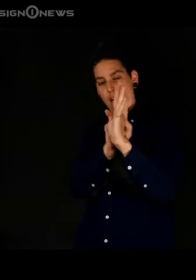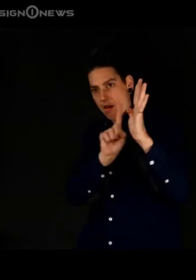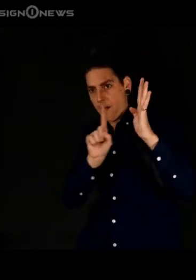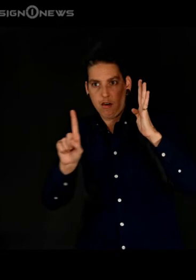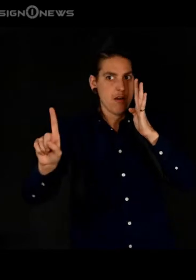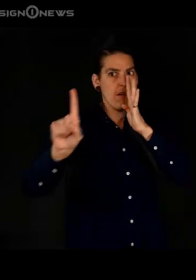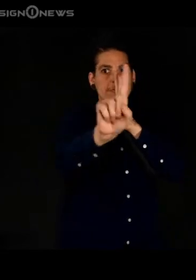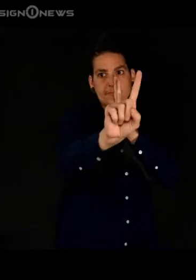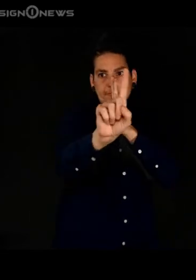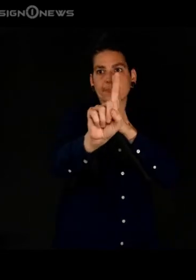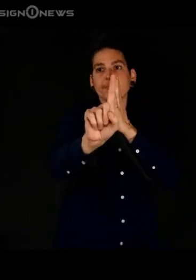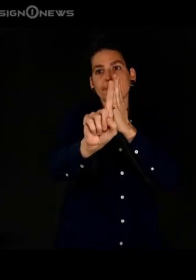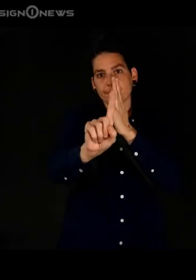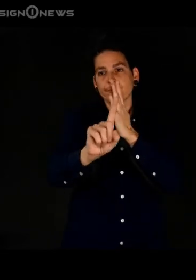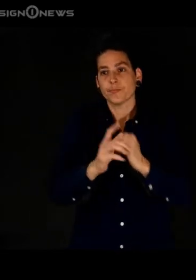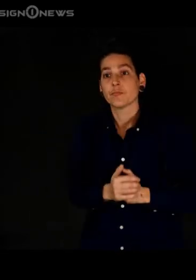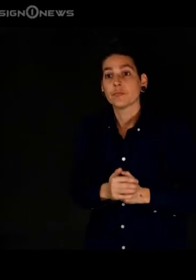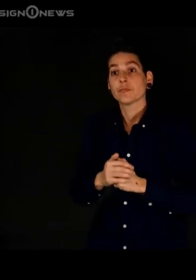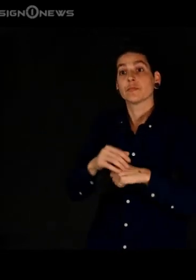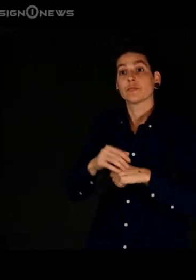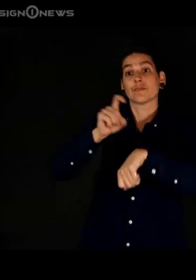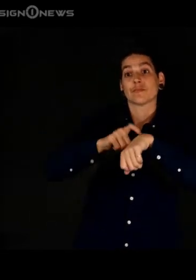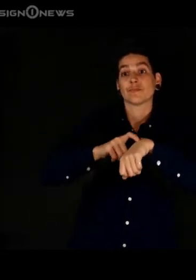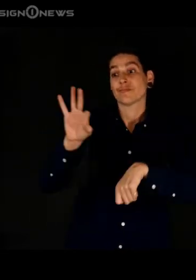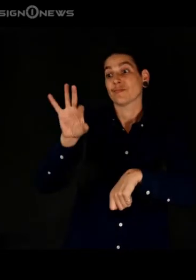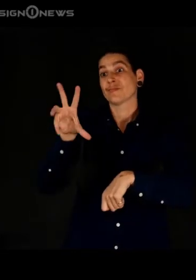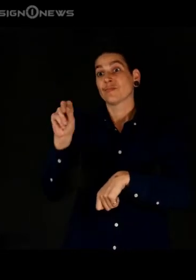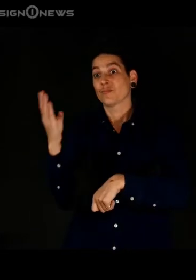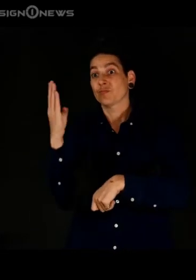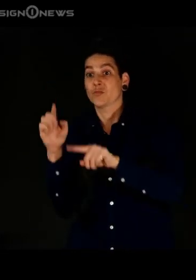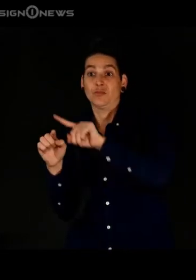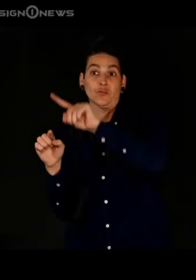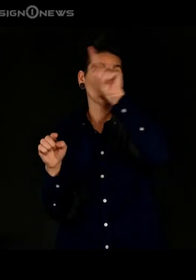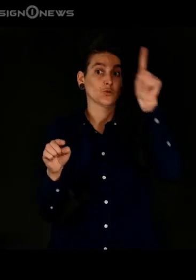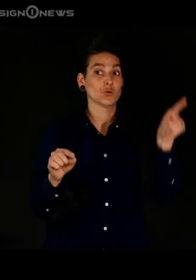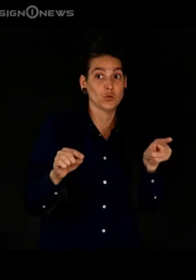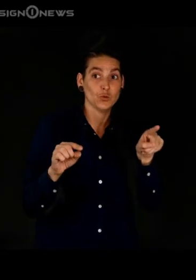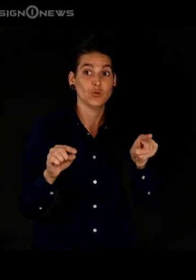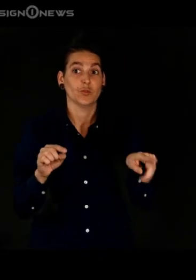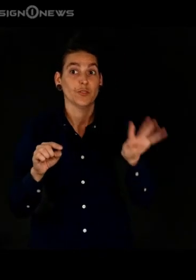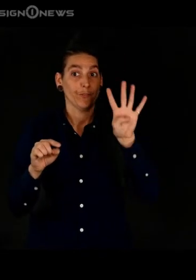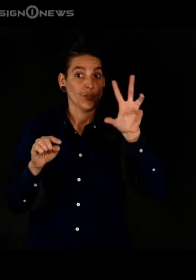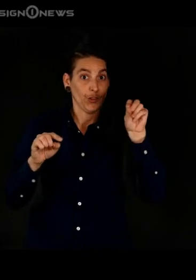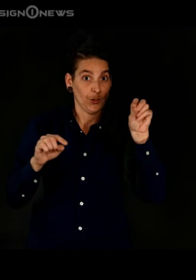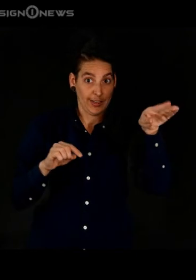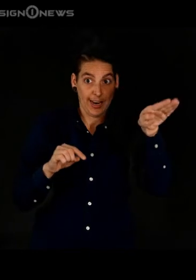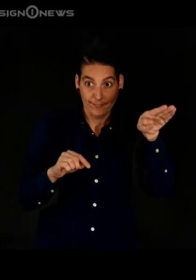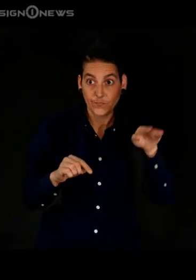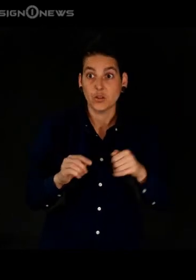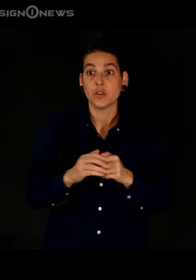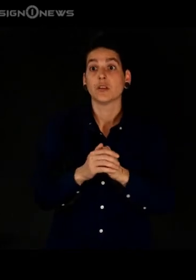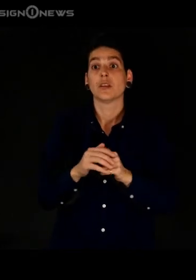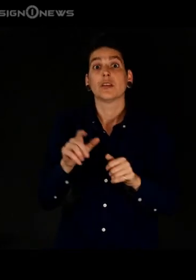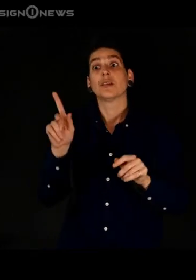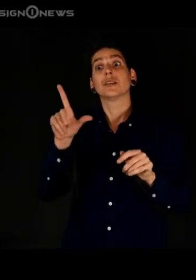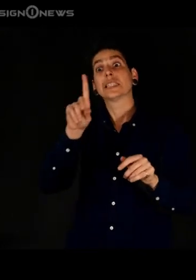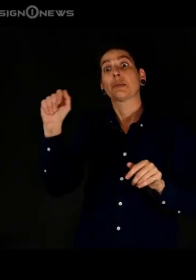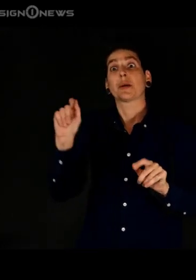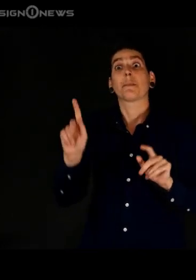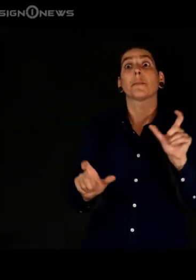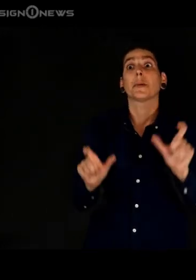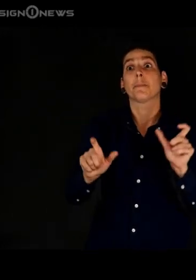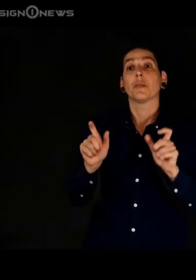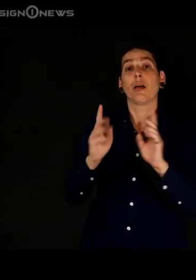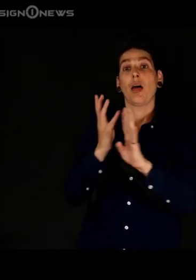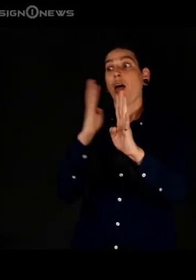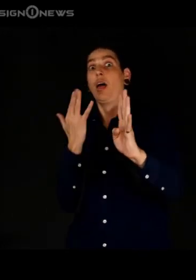day between 9:30 a.m. and 4:30 p.m. People with disabilities do not have to wait that long voting lines on